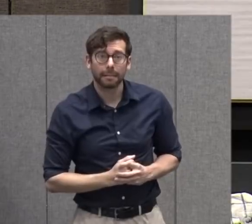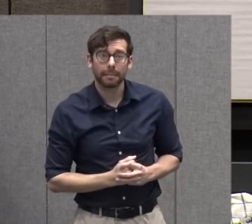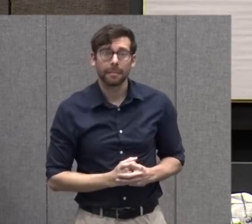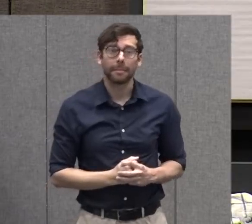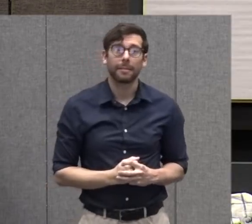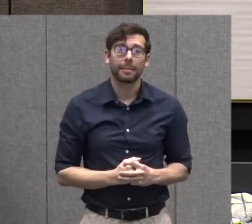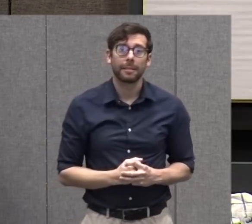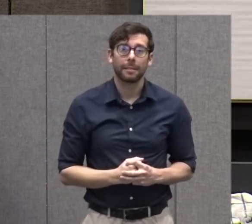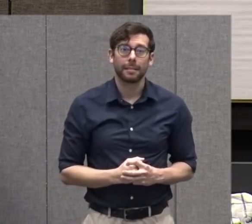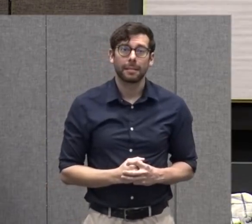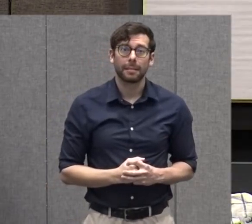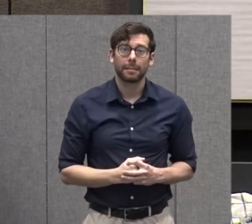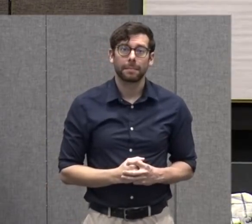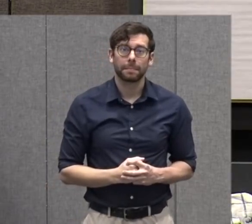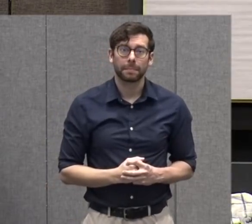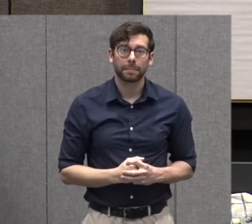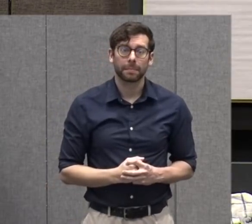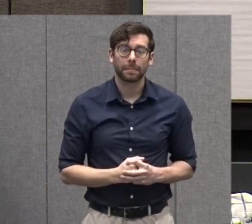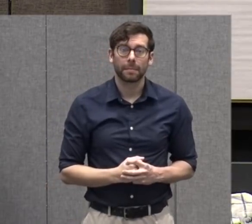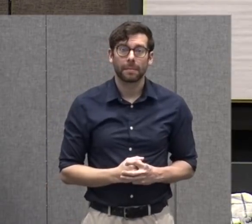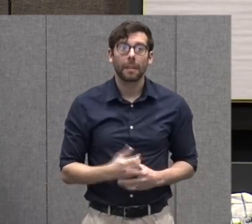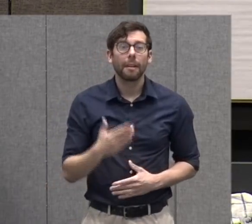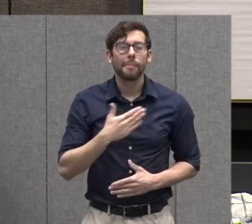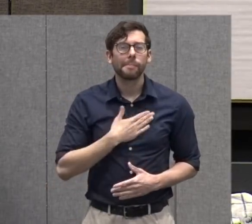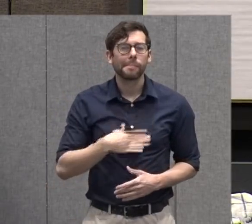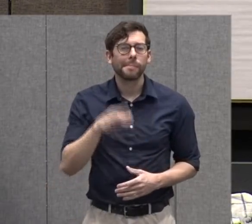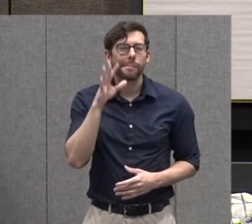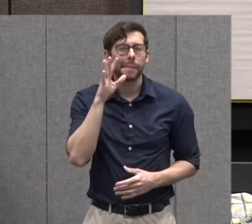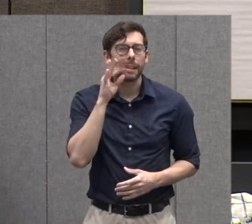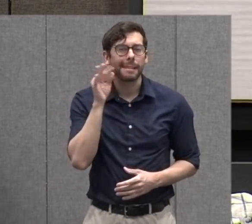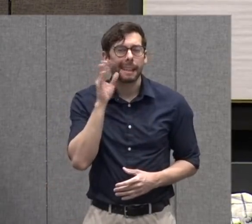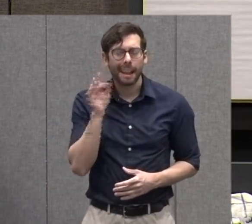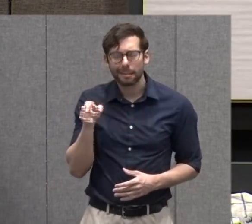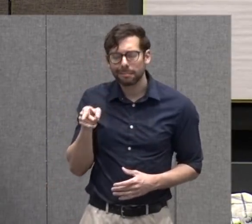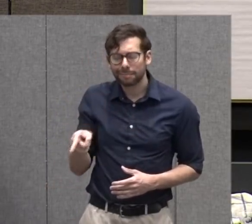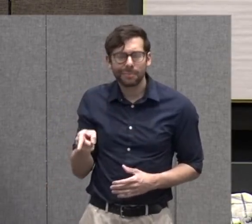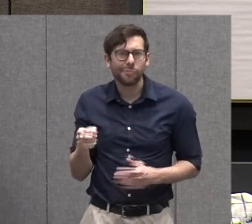What does my cat do on a sunny day?